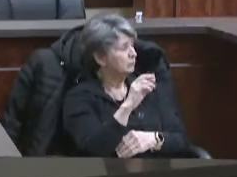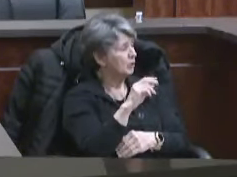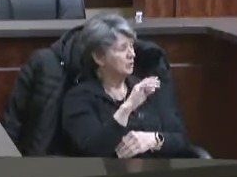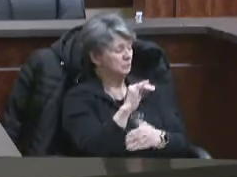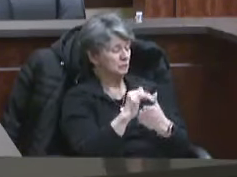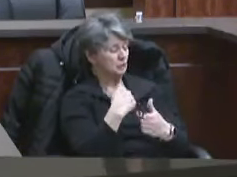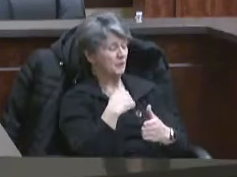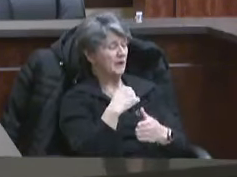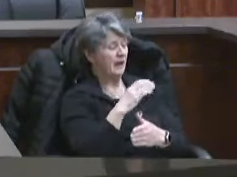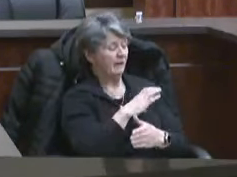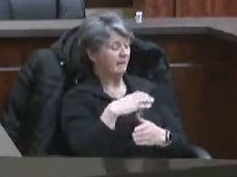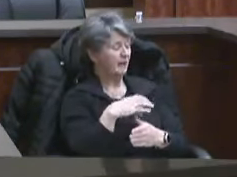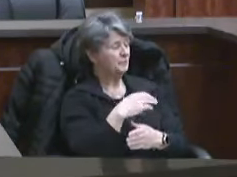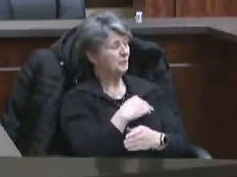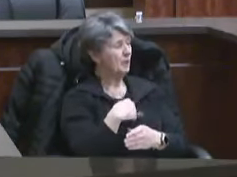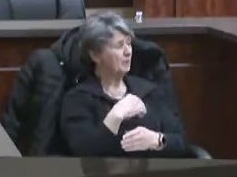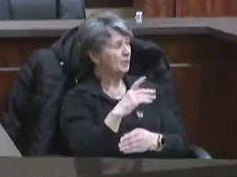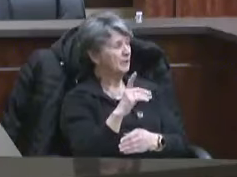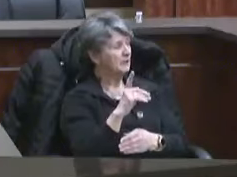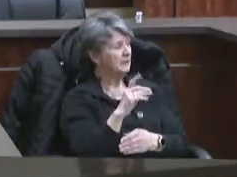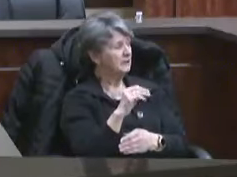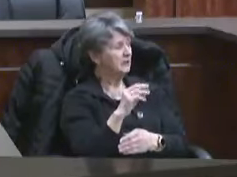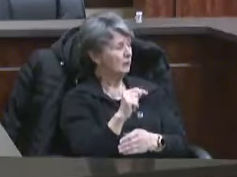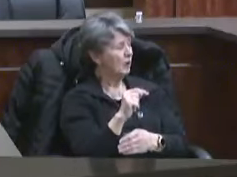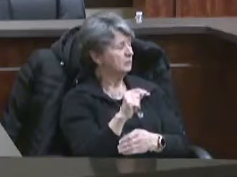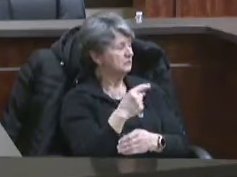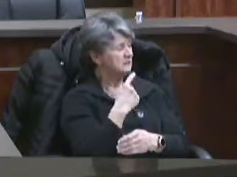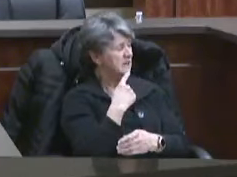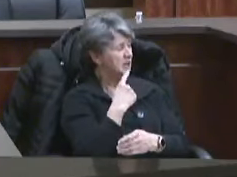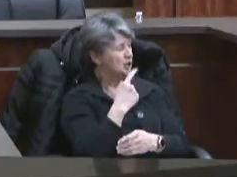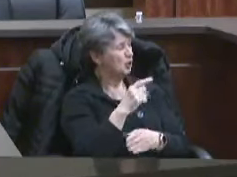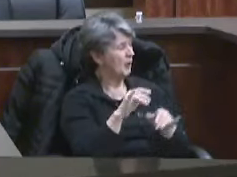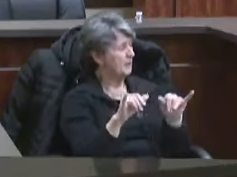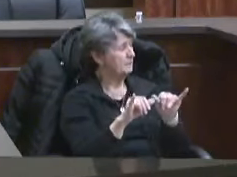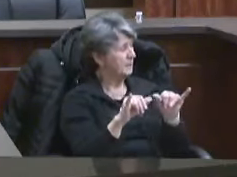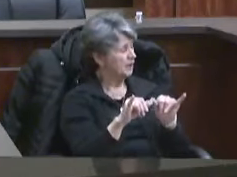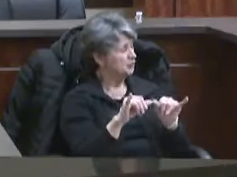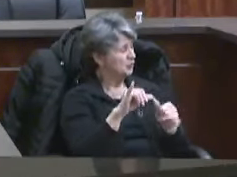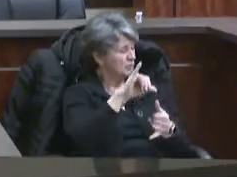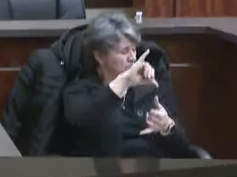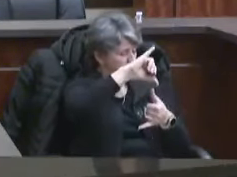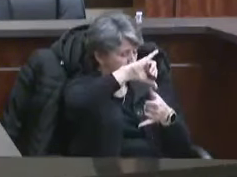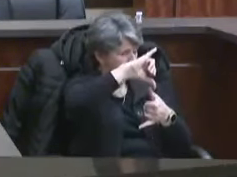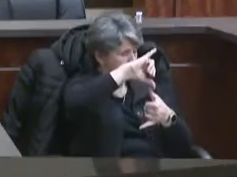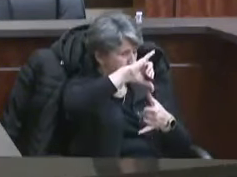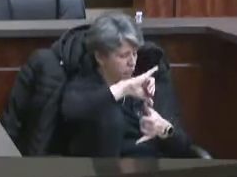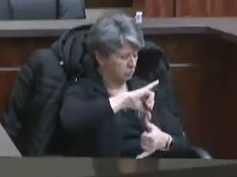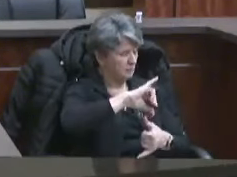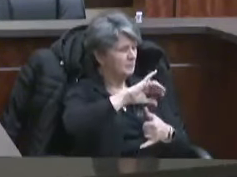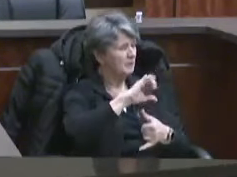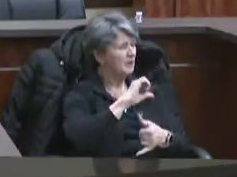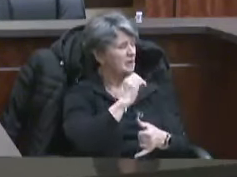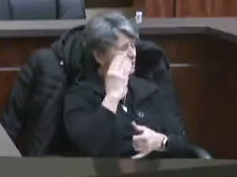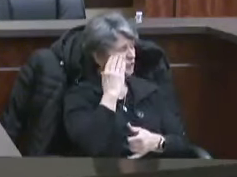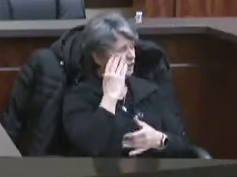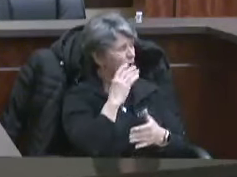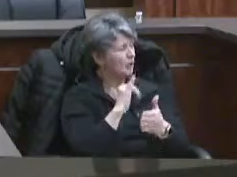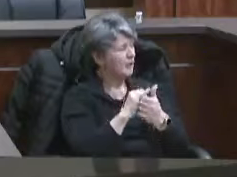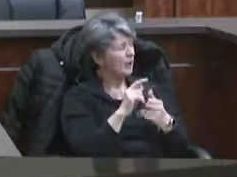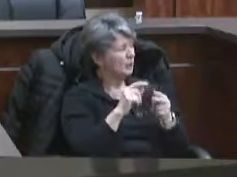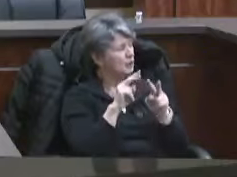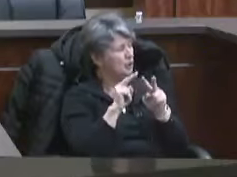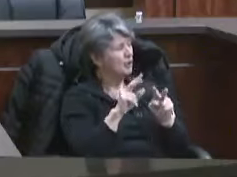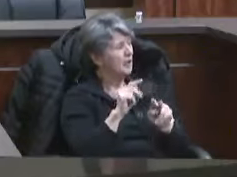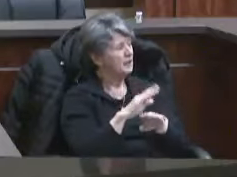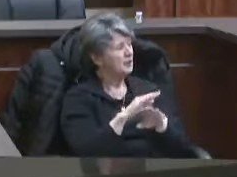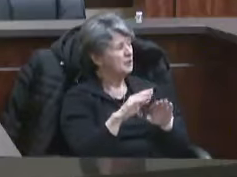Councilmember DeWalt had talked about measuring kind of divots. And so you'll know, like, when you look at things, you don't quite get the perspective. But can I